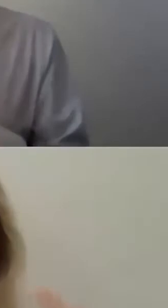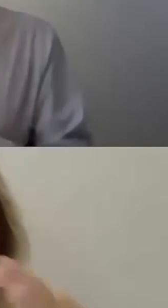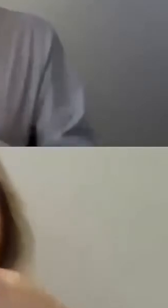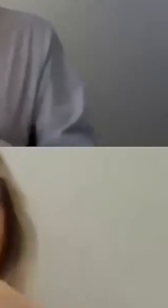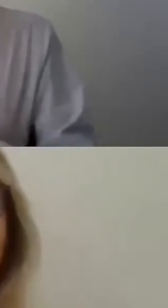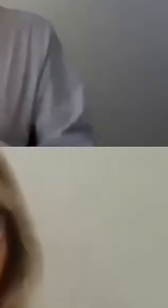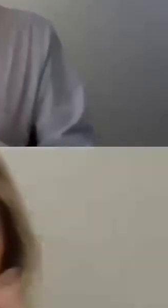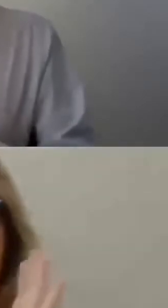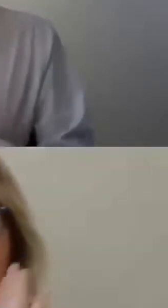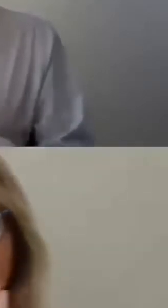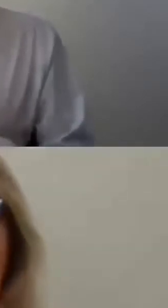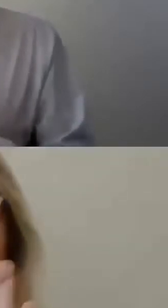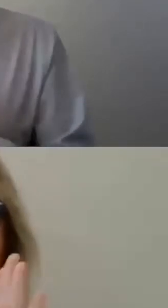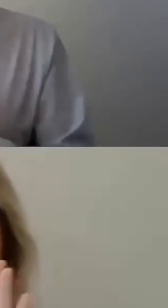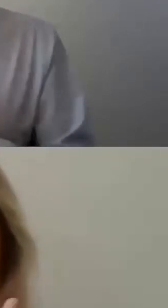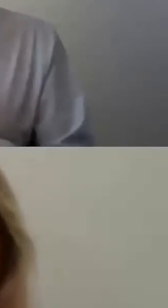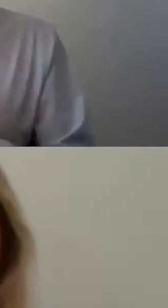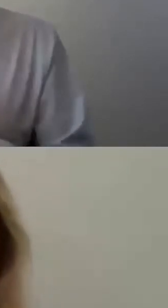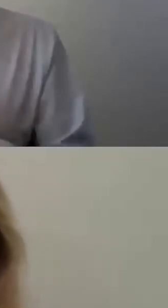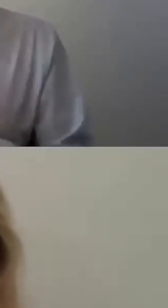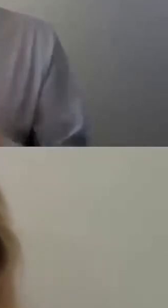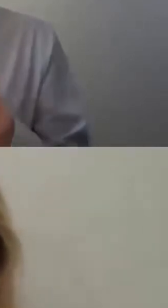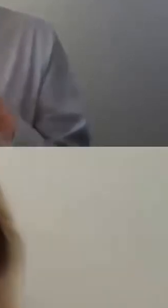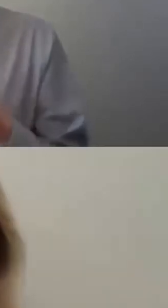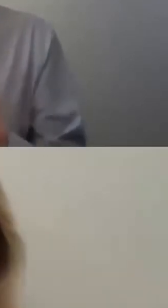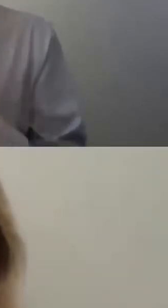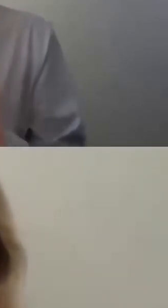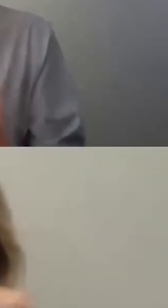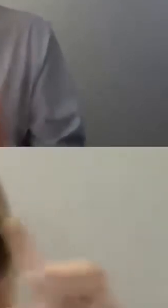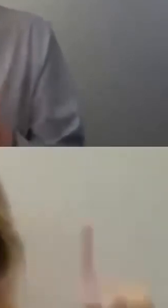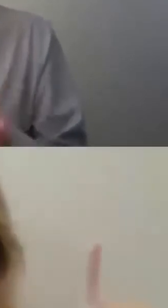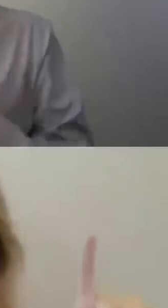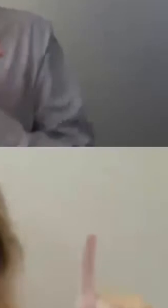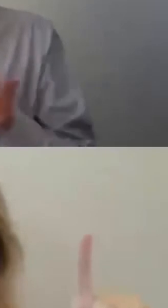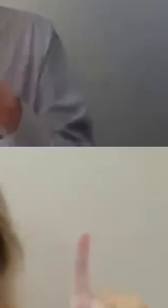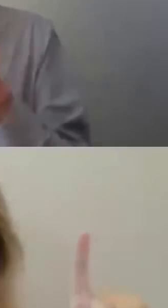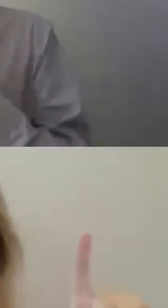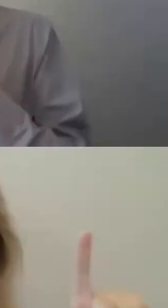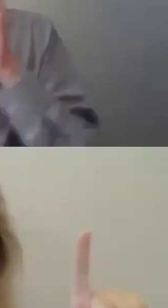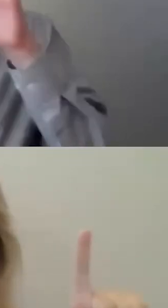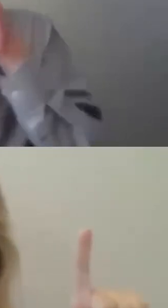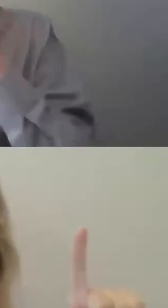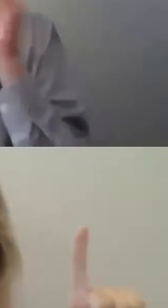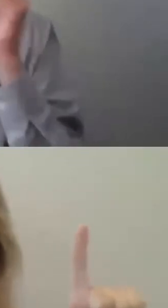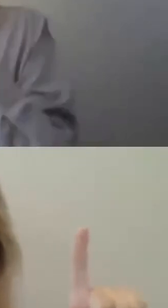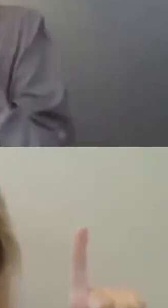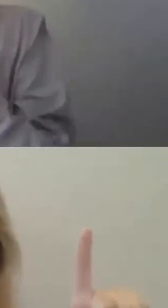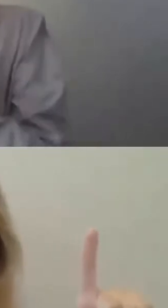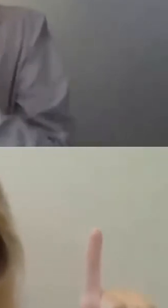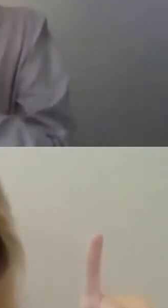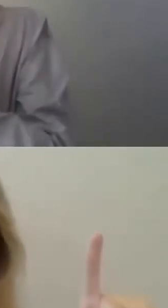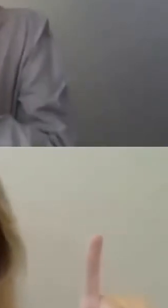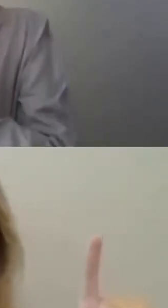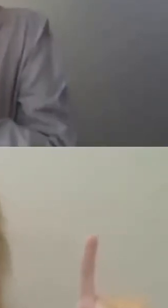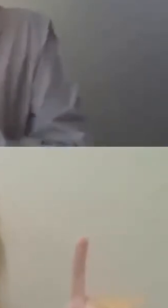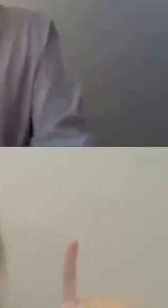presentation or what I'm going to say is not really fully matched by my slides.